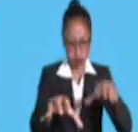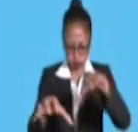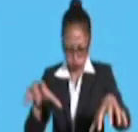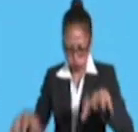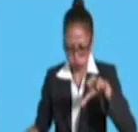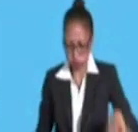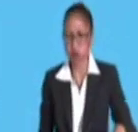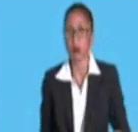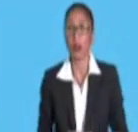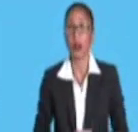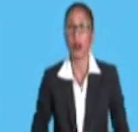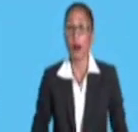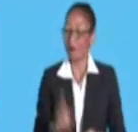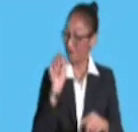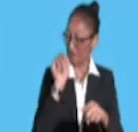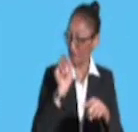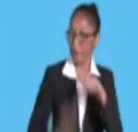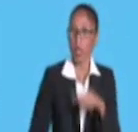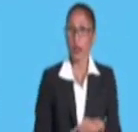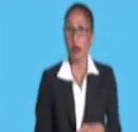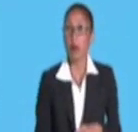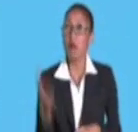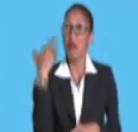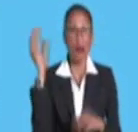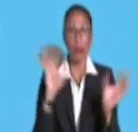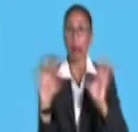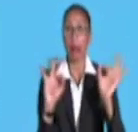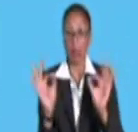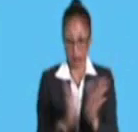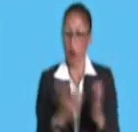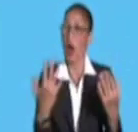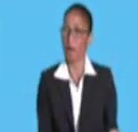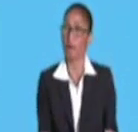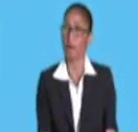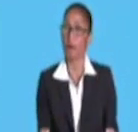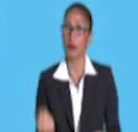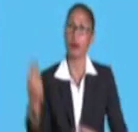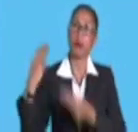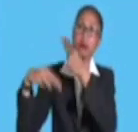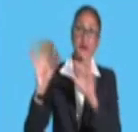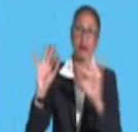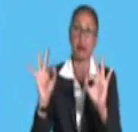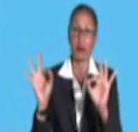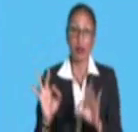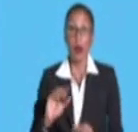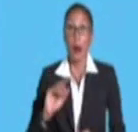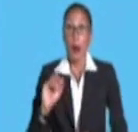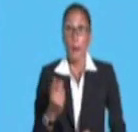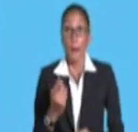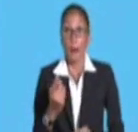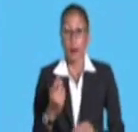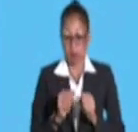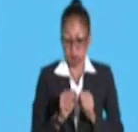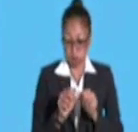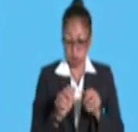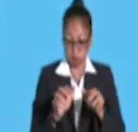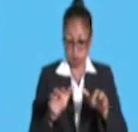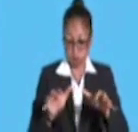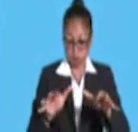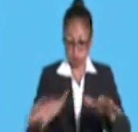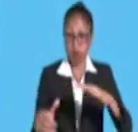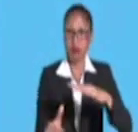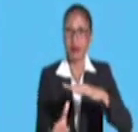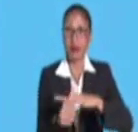country, at a rapid pace never before witnessed in our history. And when it comes to expanding access to these